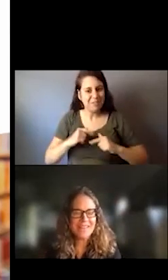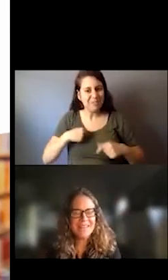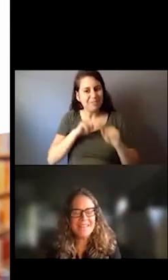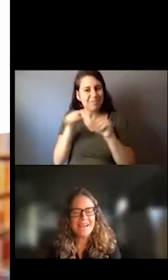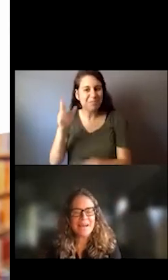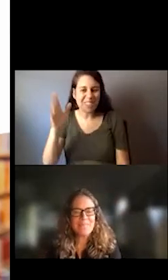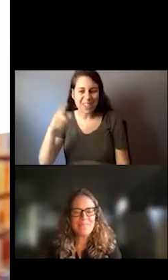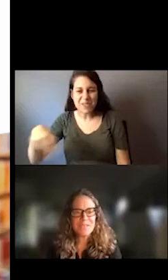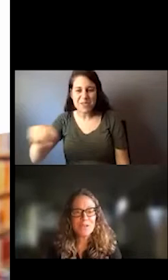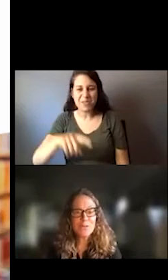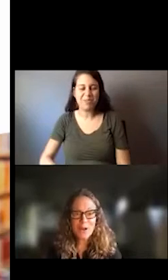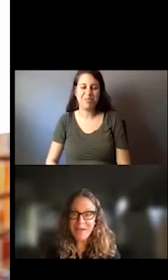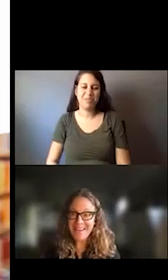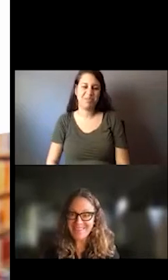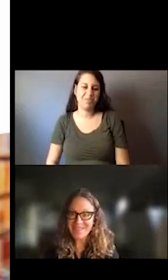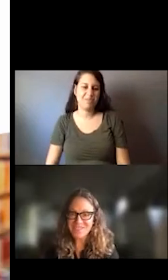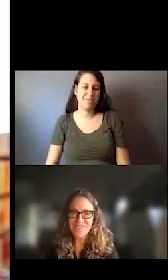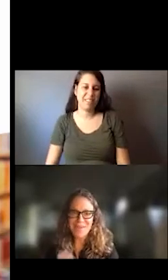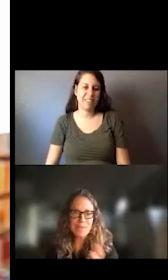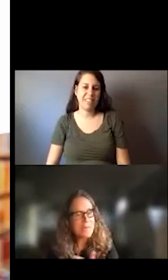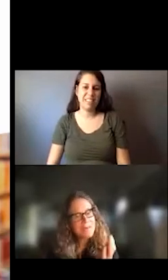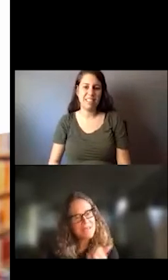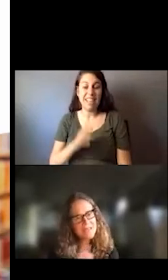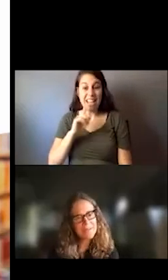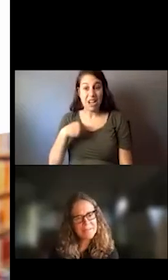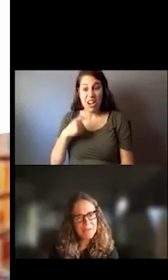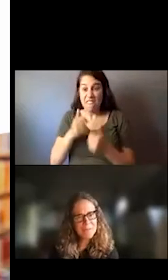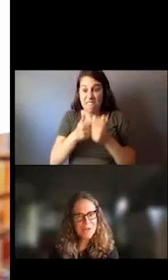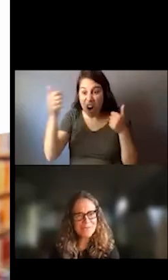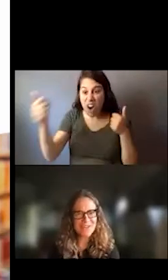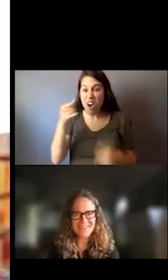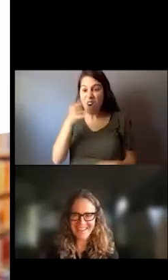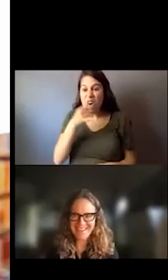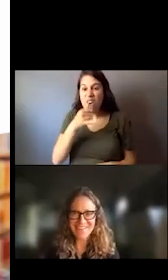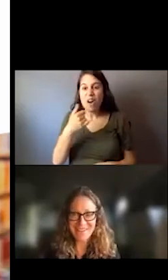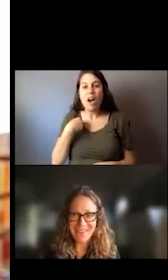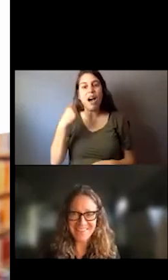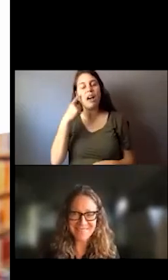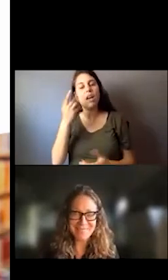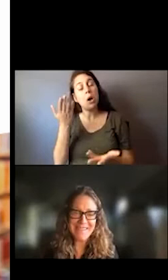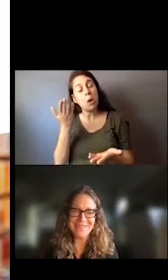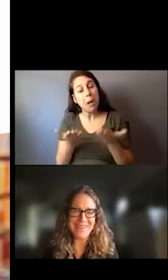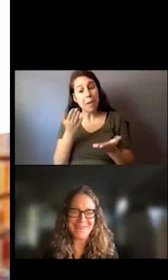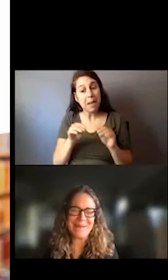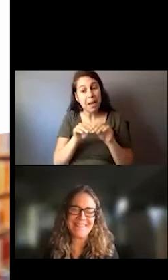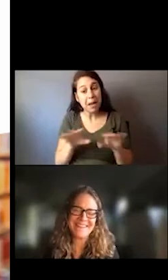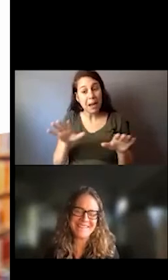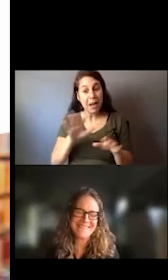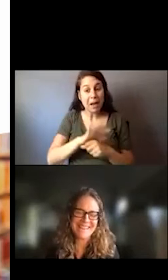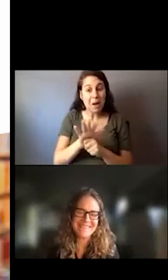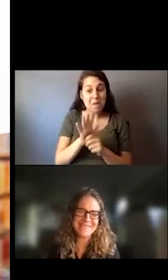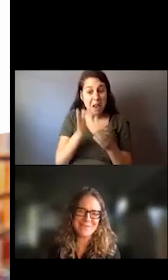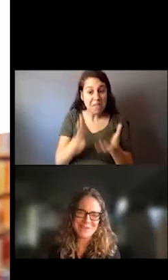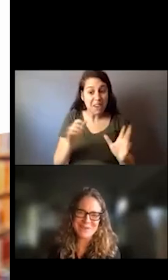to you all so far away. And we actually thought, well, maybe the pandemic will be over and I could come out and meet you all,